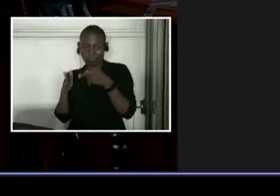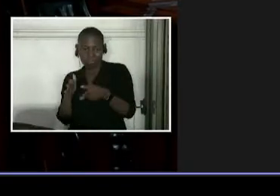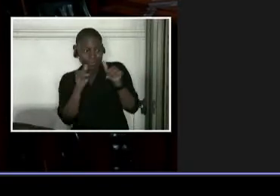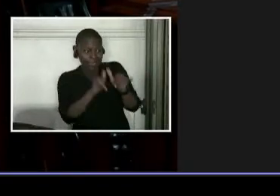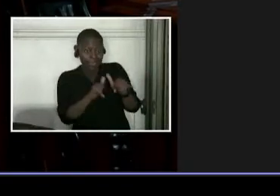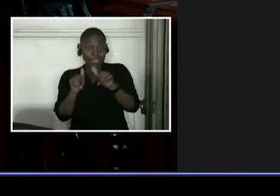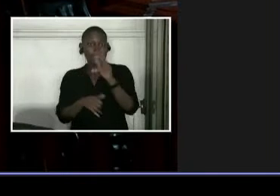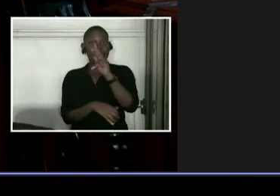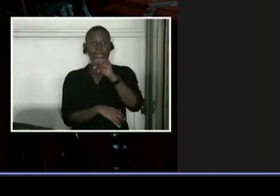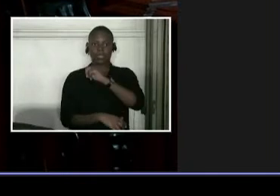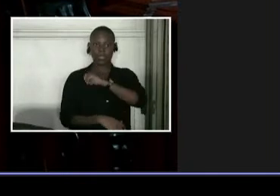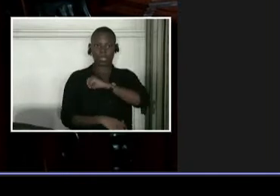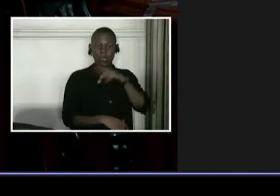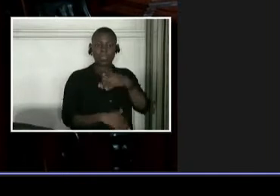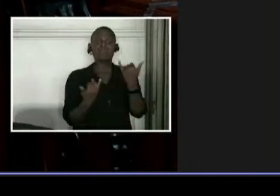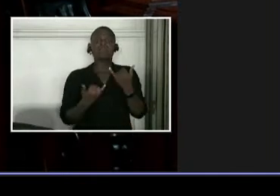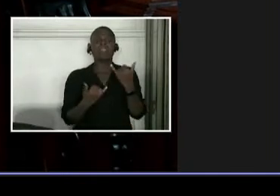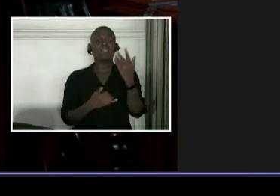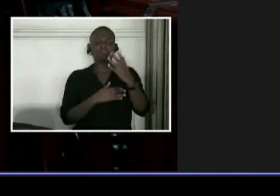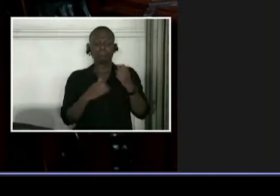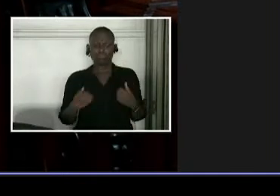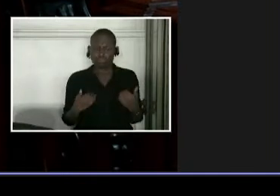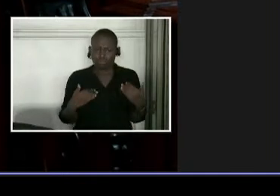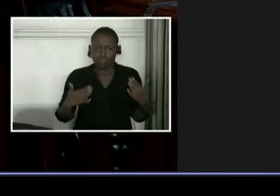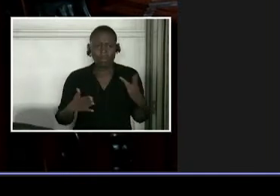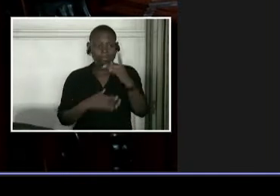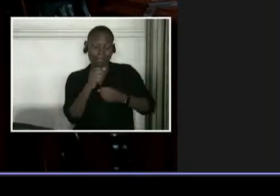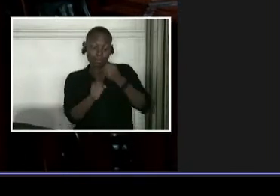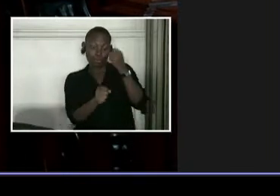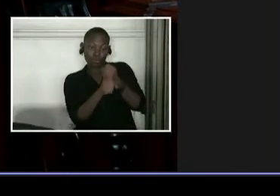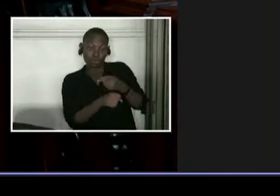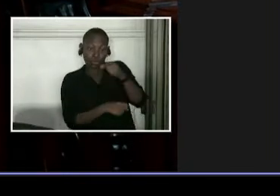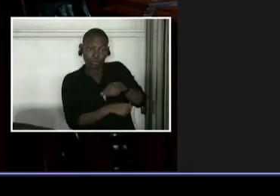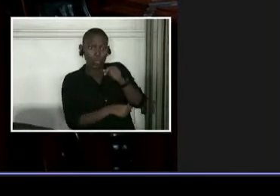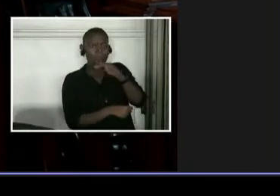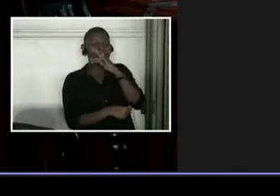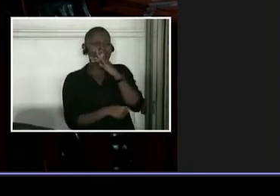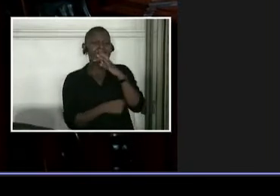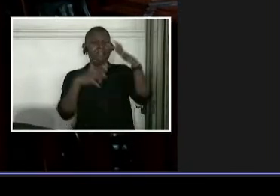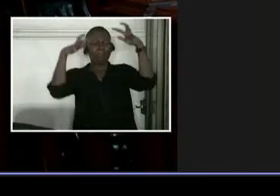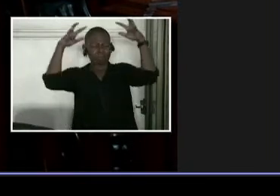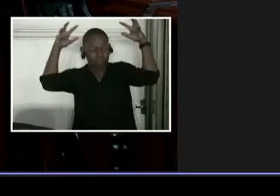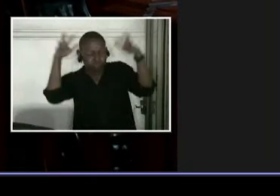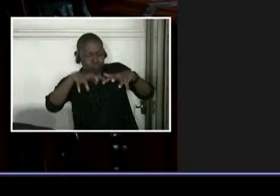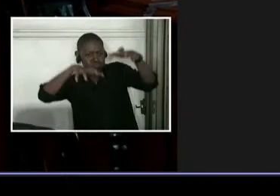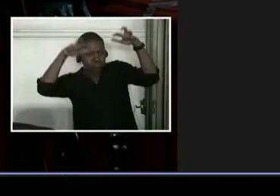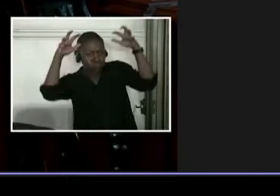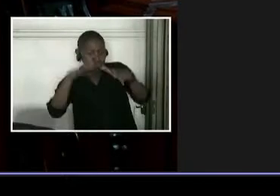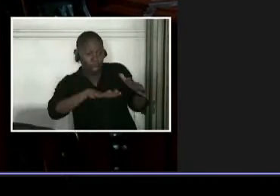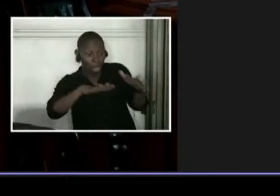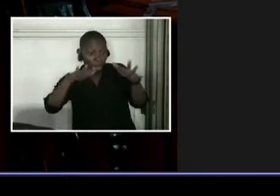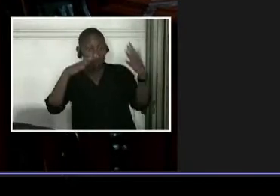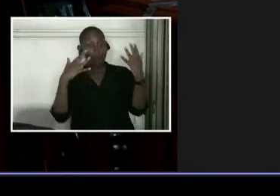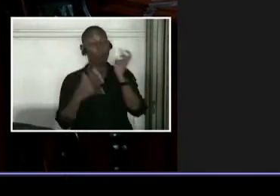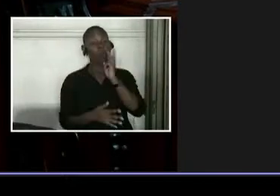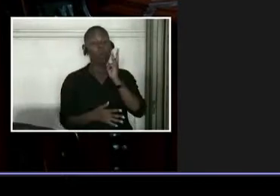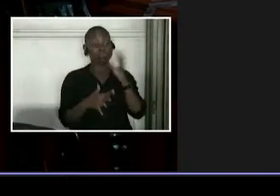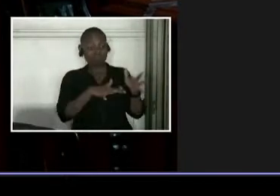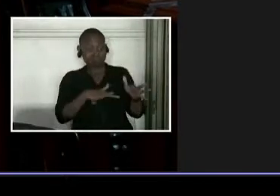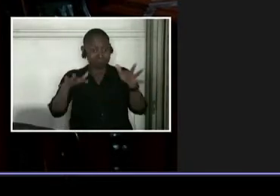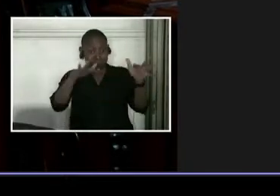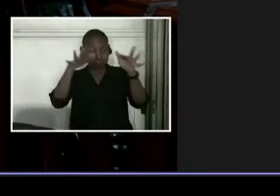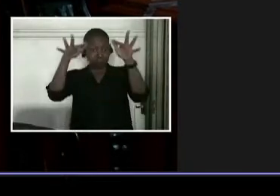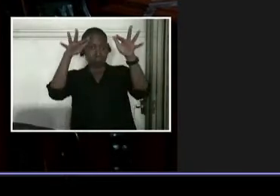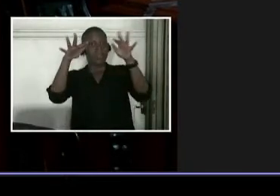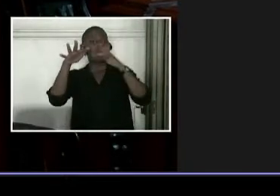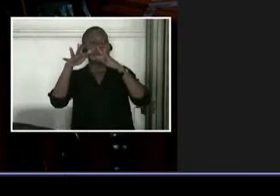this year with a somber note after various communities experienced flooding that resulted in the destruction of homes and the loss